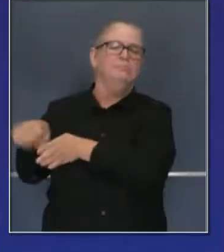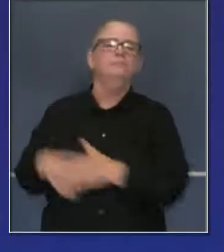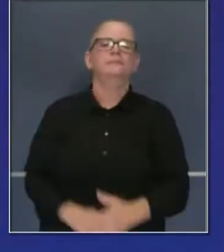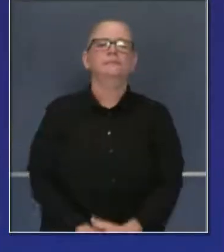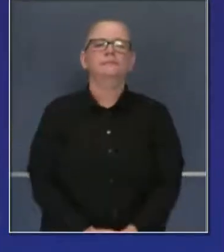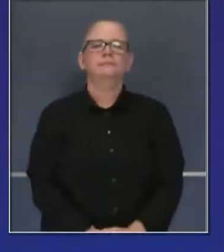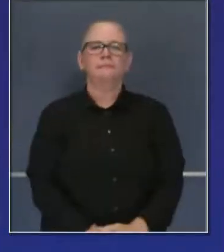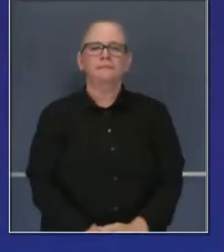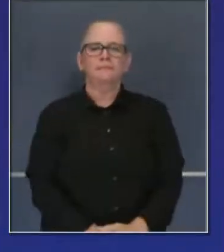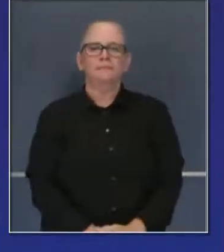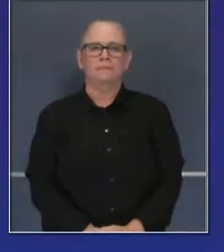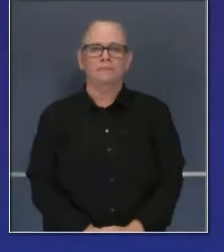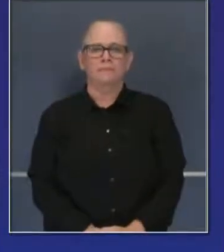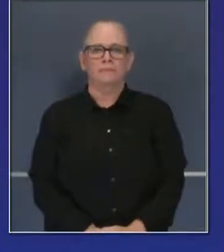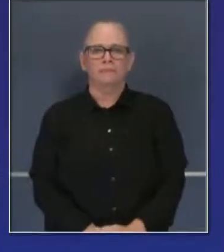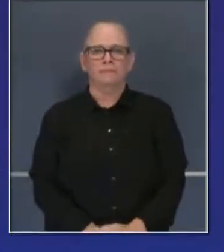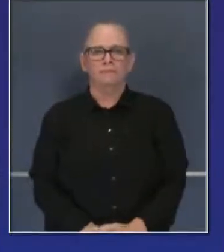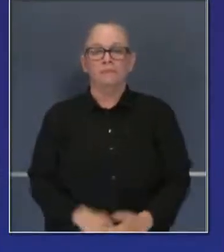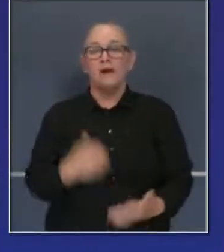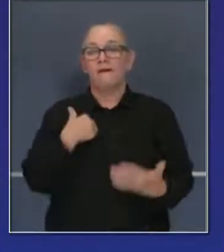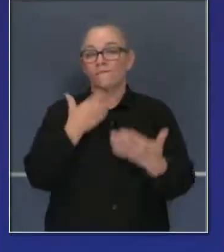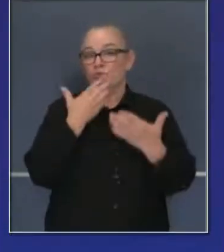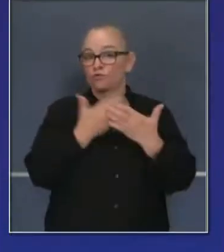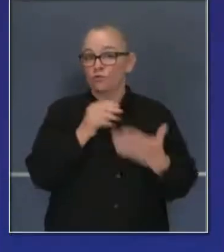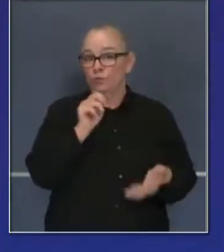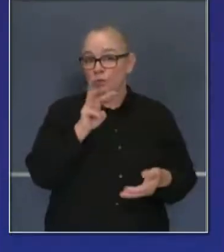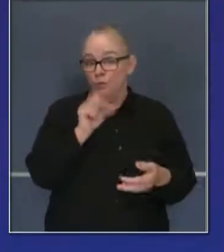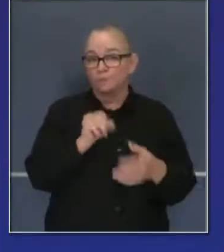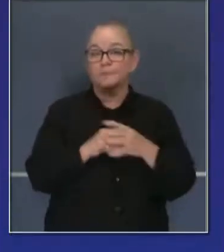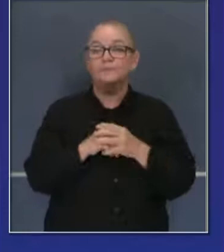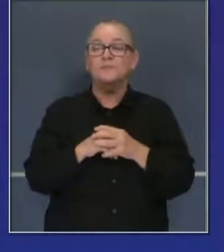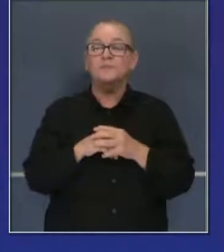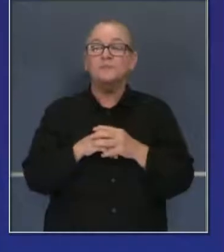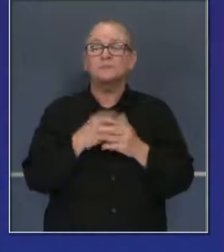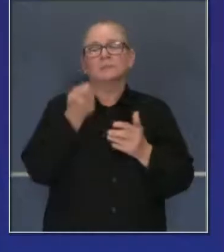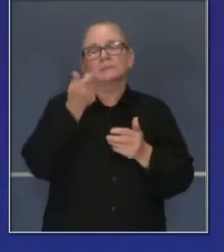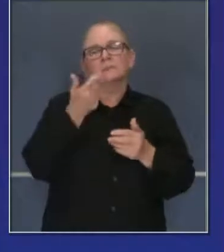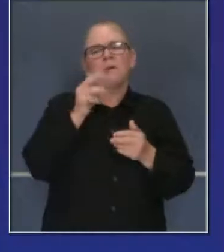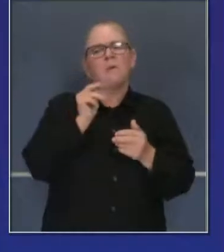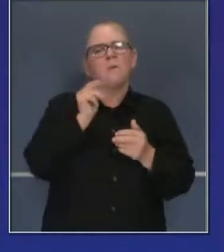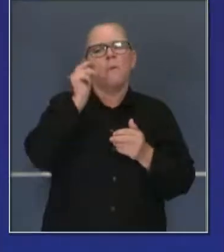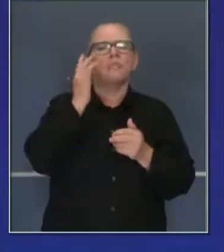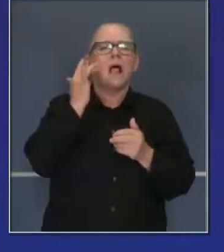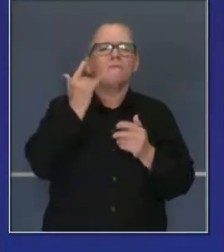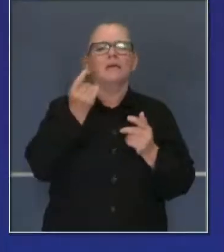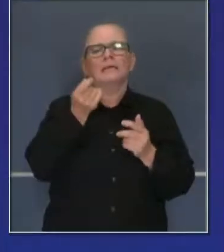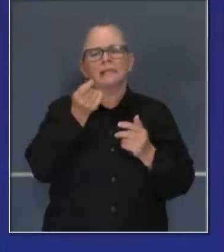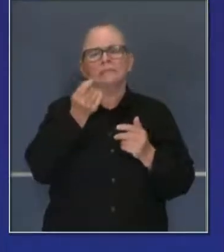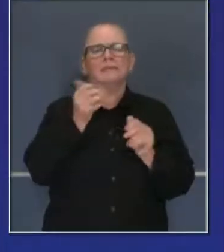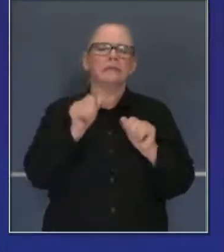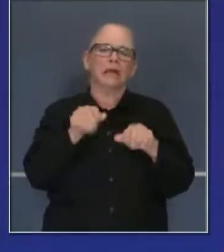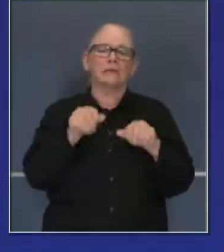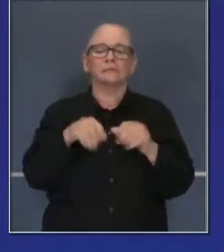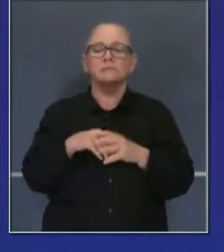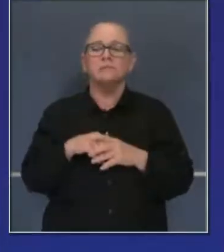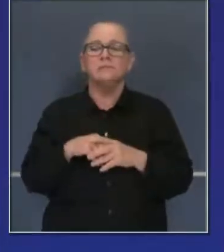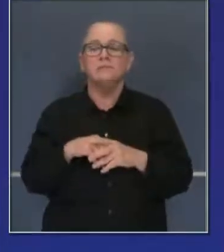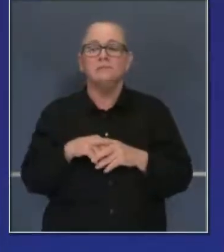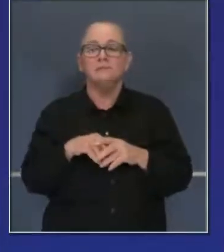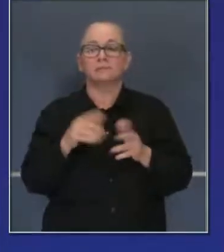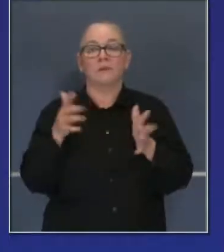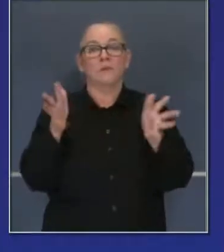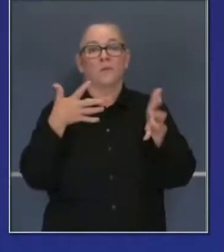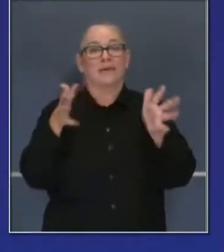we have a little red flag conditions, modest red flag conditions in the northern part of the state, the wind conditions